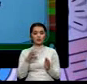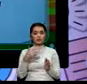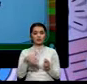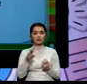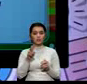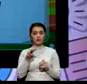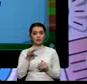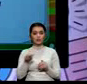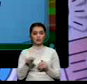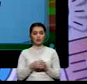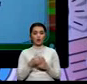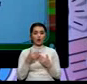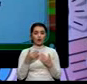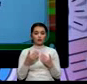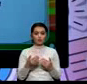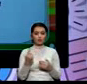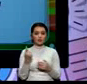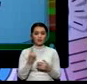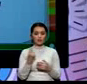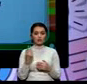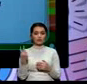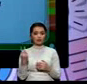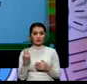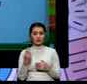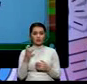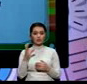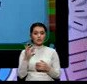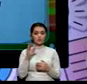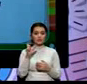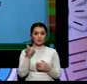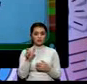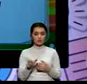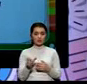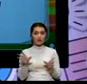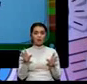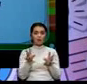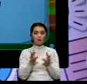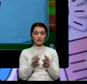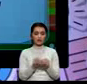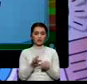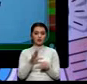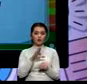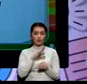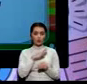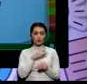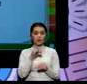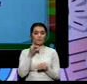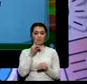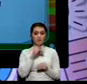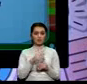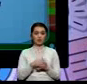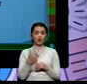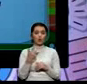7452 litr. Bu esa birinchi va ikkinchi sisternadagi birgalikda bo'lgan